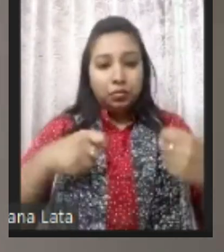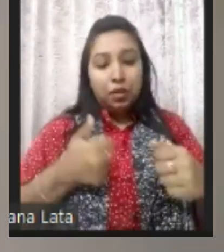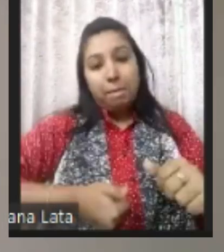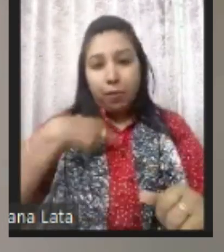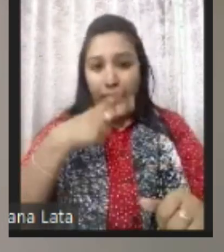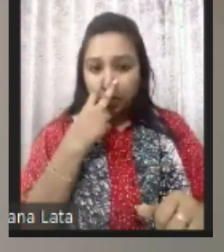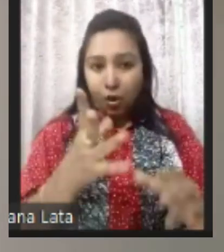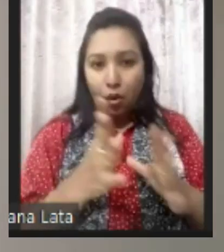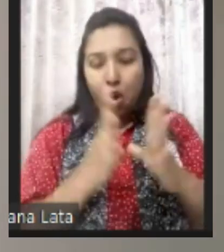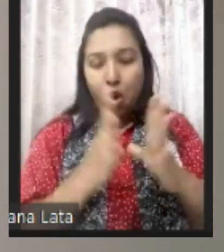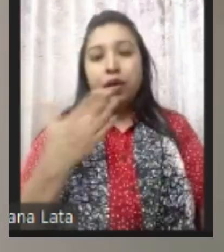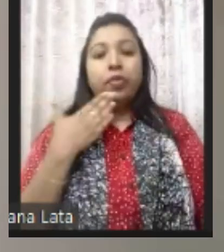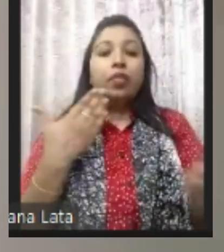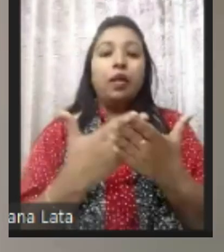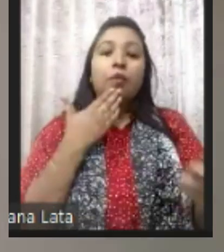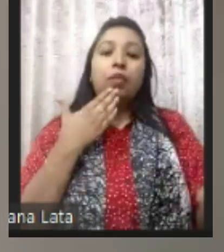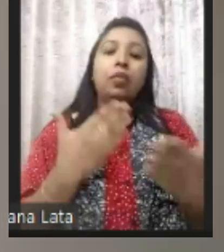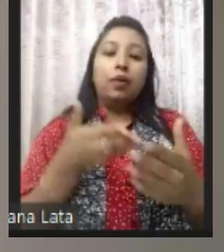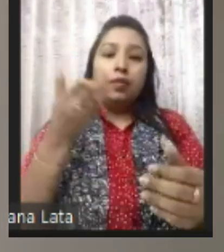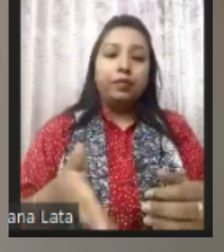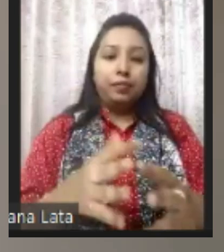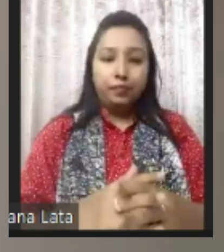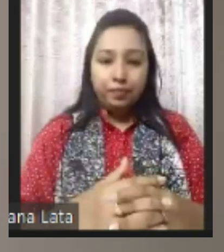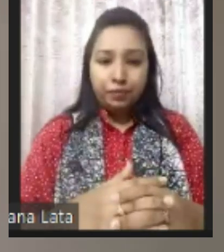So thank you very much for today.